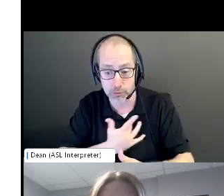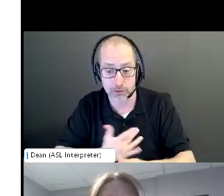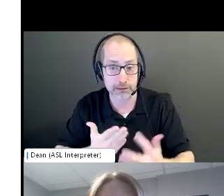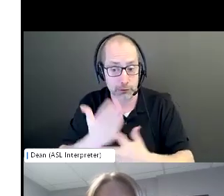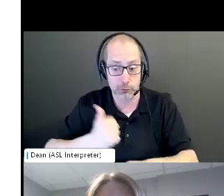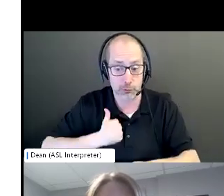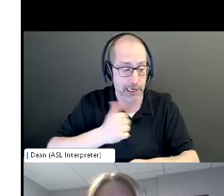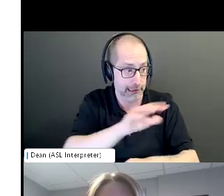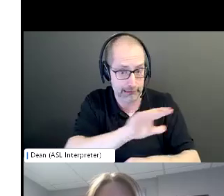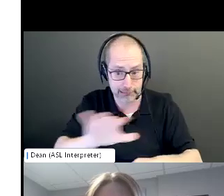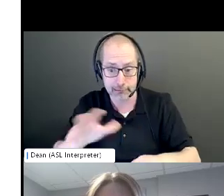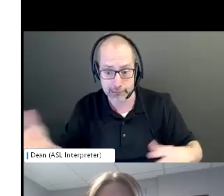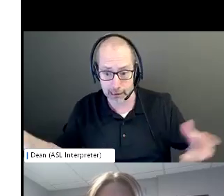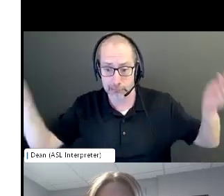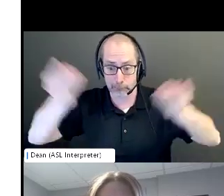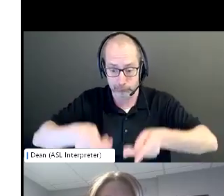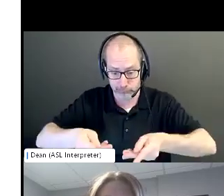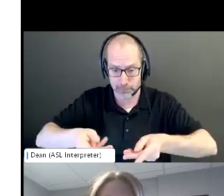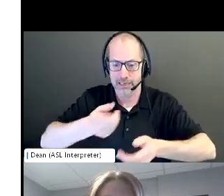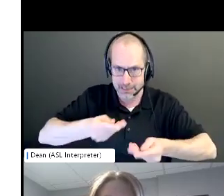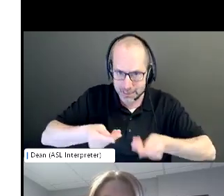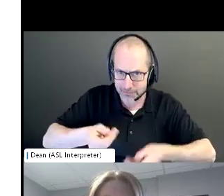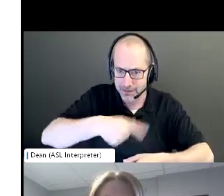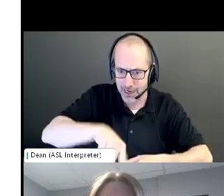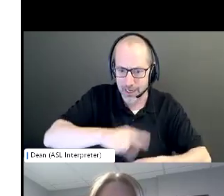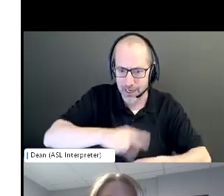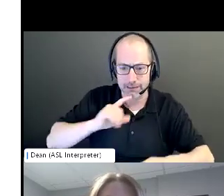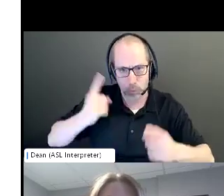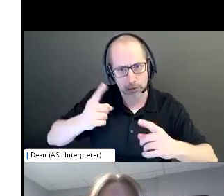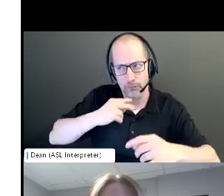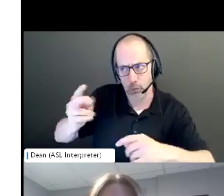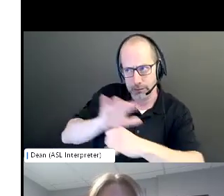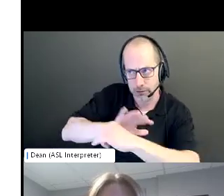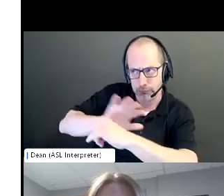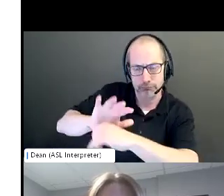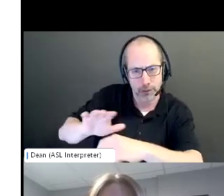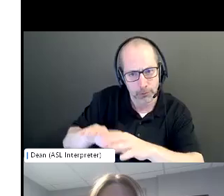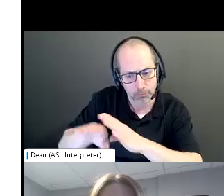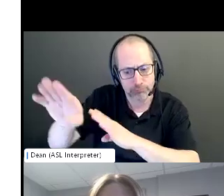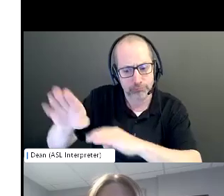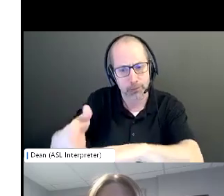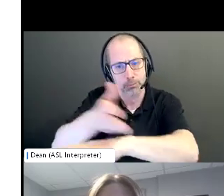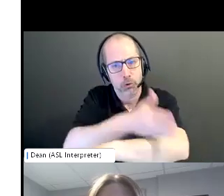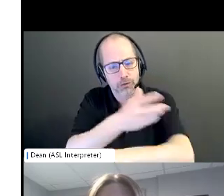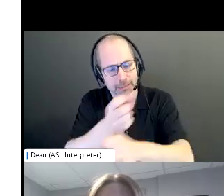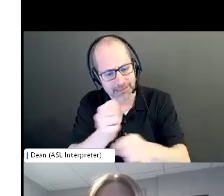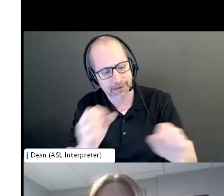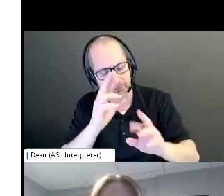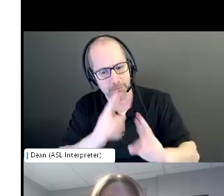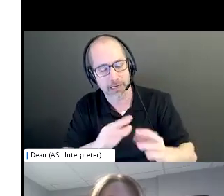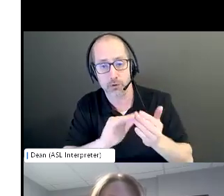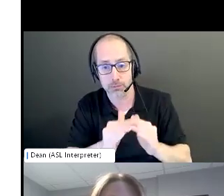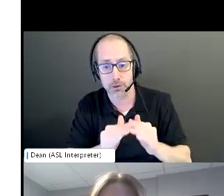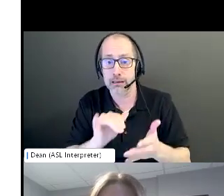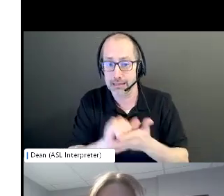Canada, that gives us this united voice to move forward in building safer, more respectful communities. And for this reason alone, Seniors